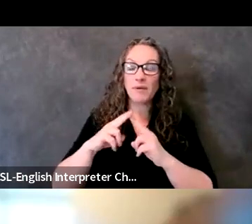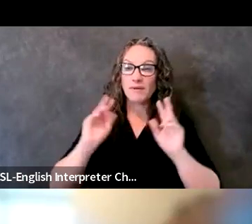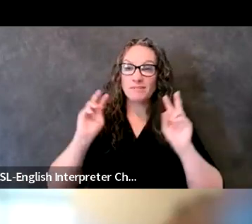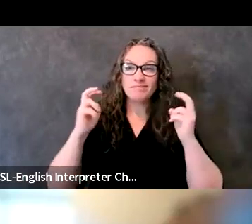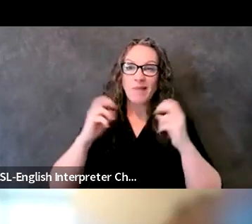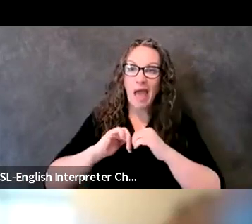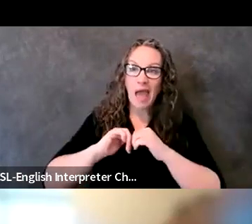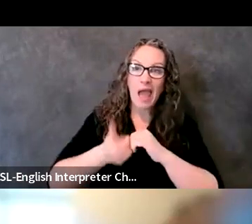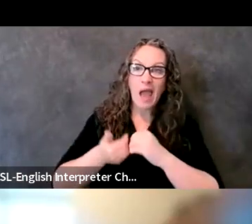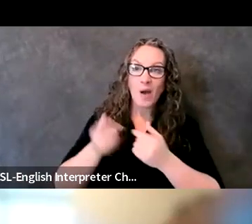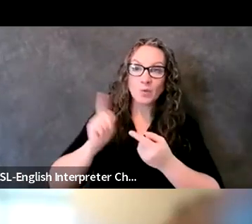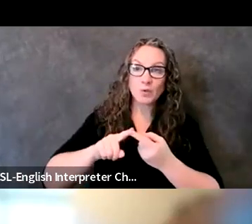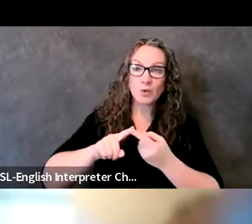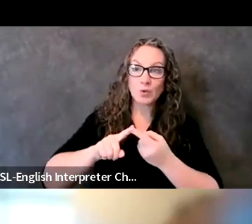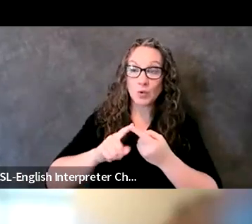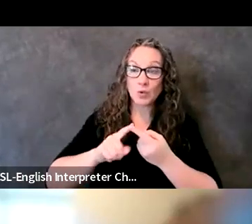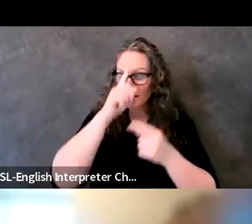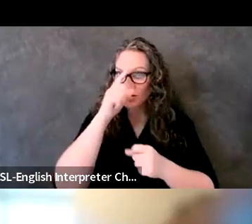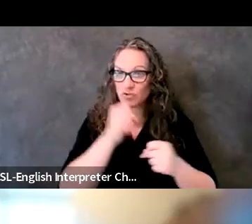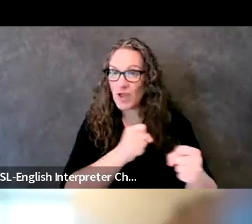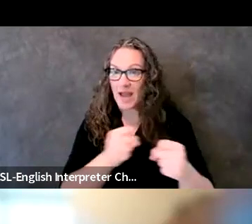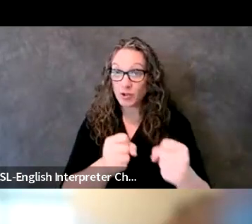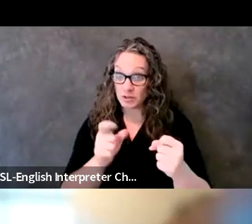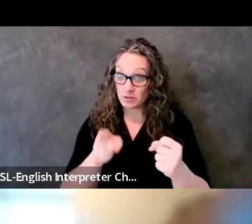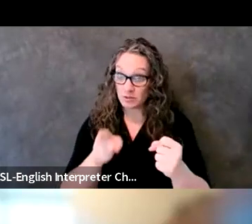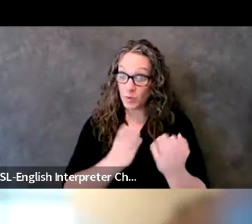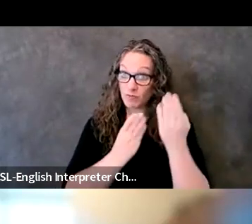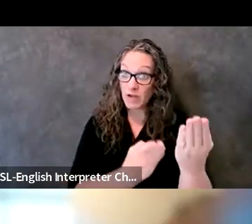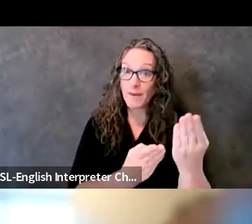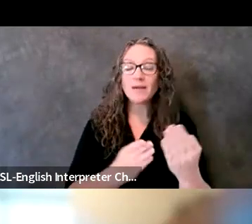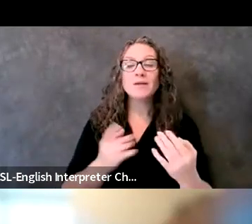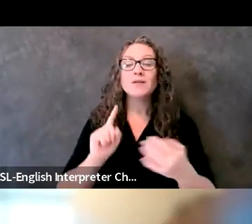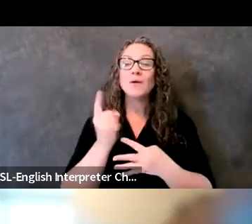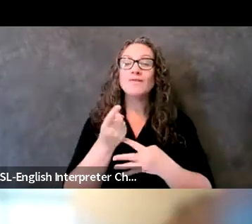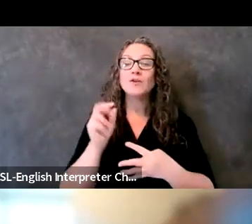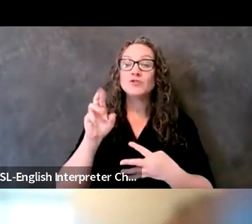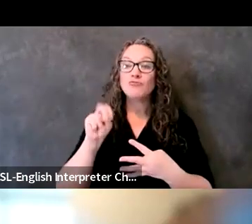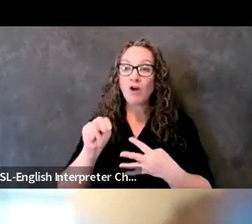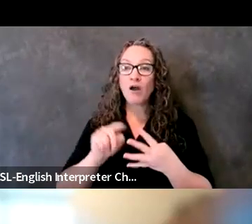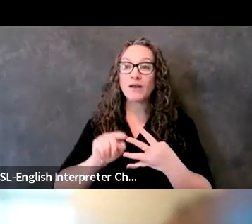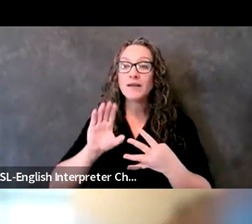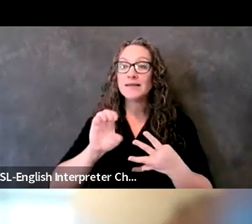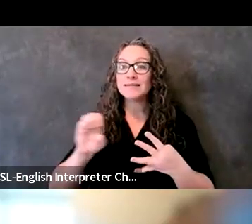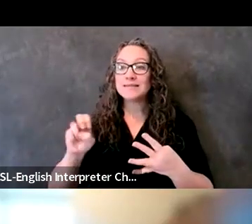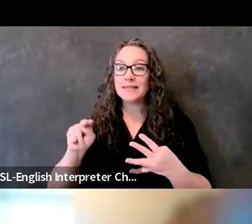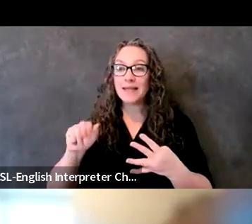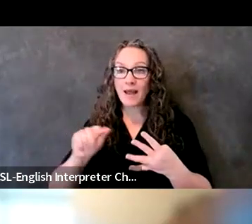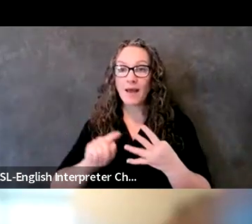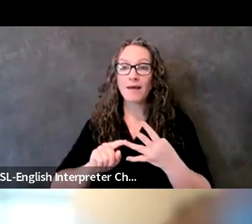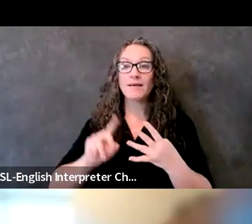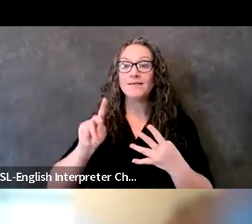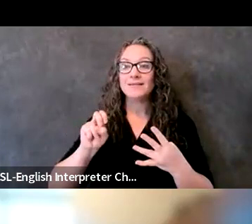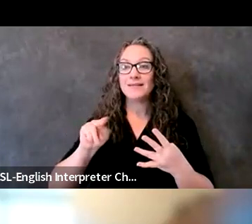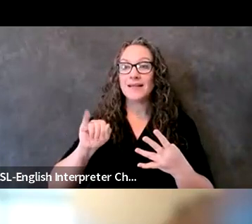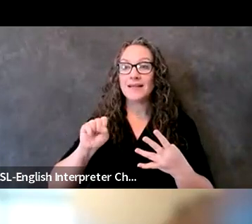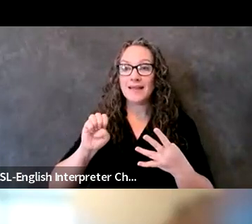you would recommend? And with that, I'm going to ask Ron, you the question first, Sina second, Denise, and then Kendall. So